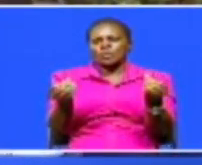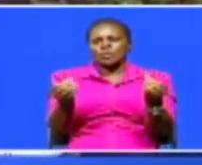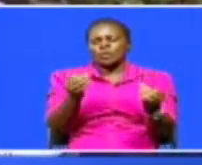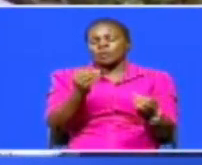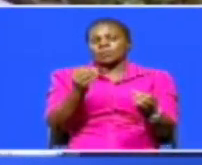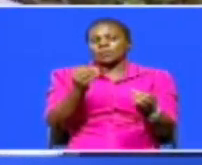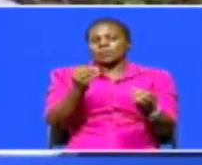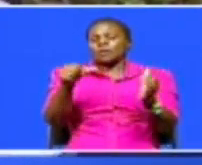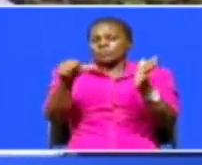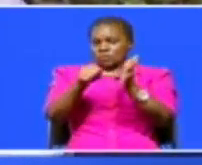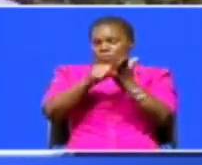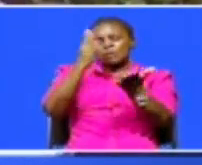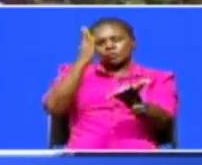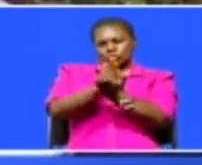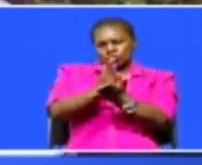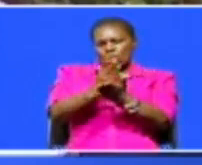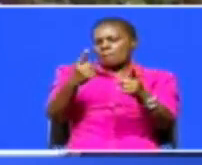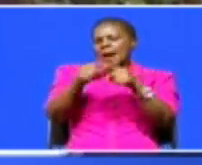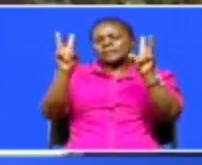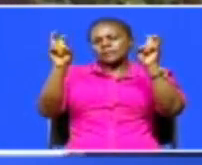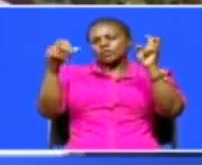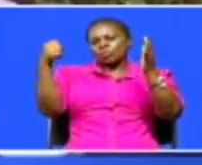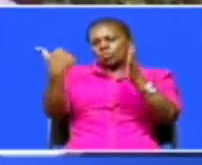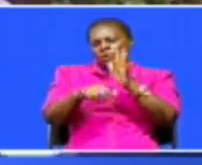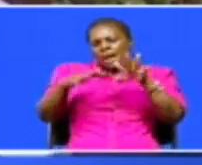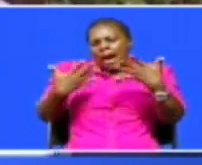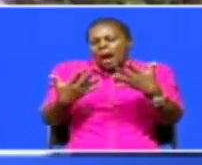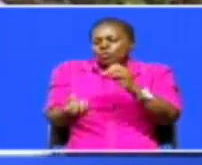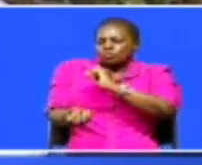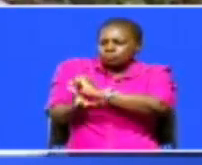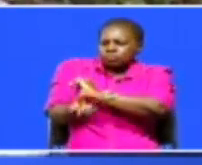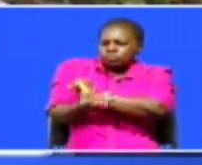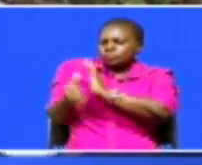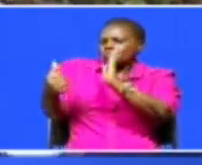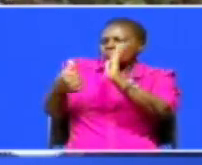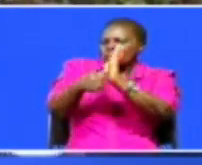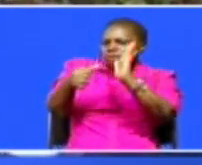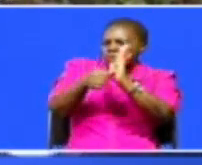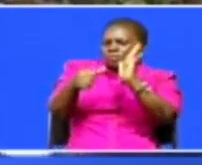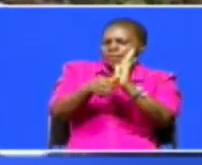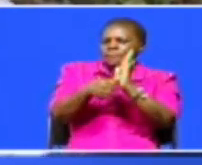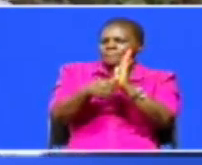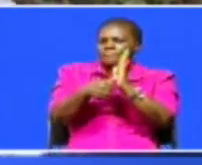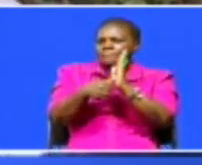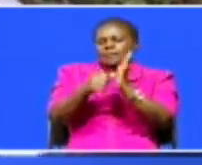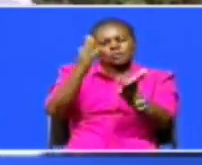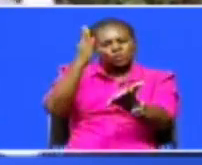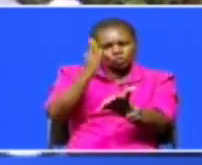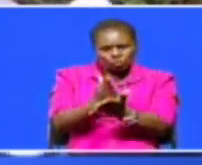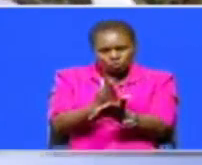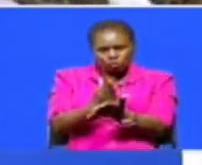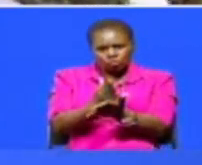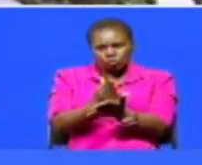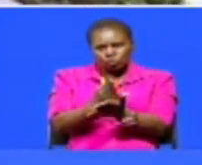very legitimate. The only issue is how you highlight those issues before the ambassador. It is true.